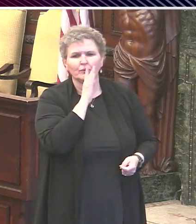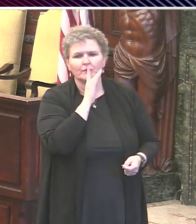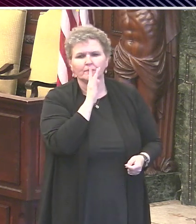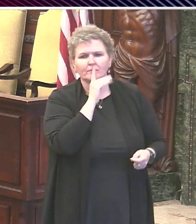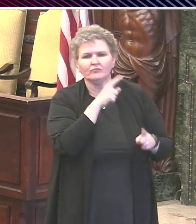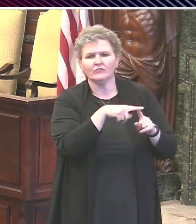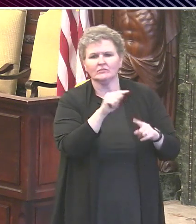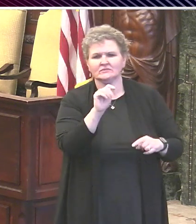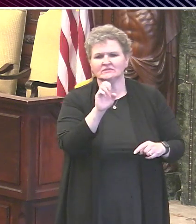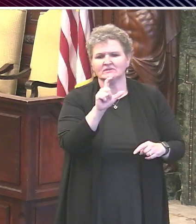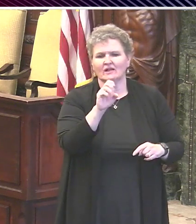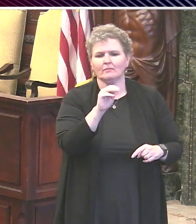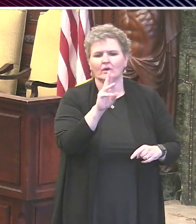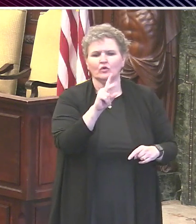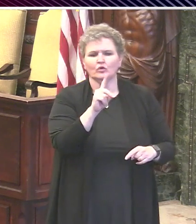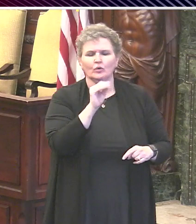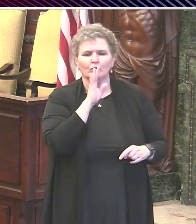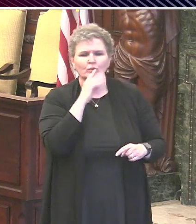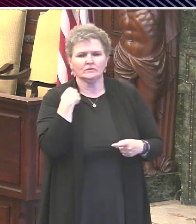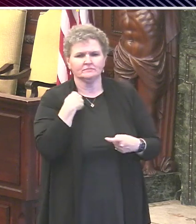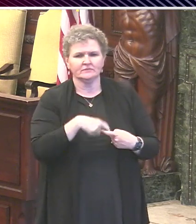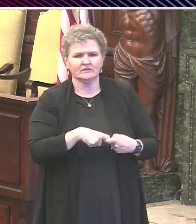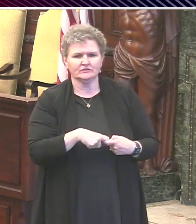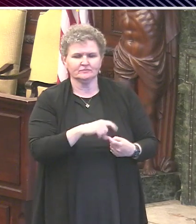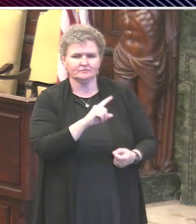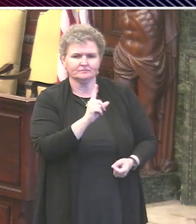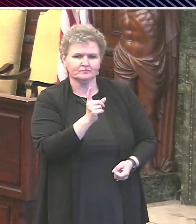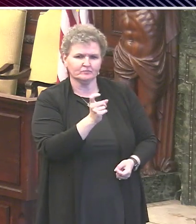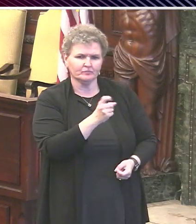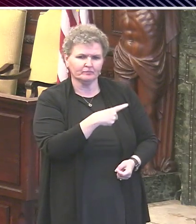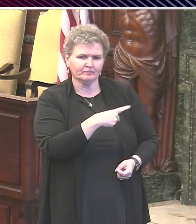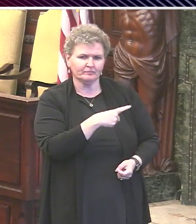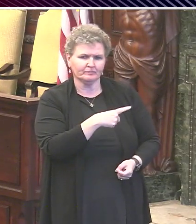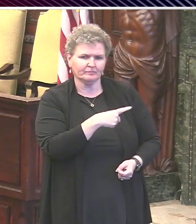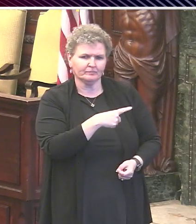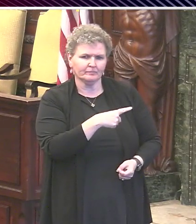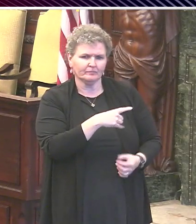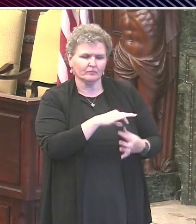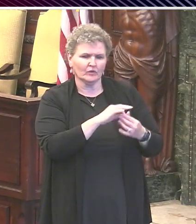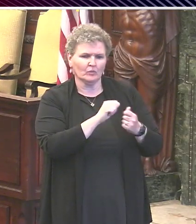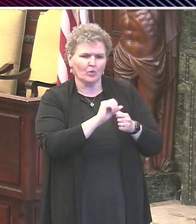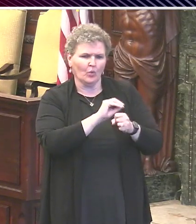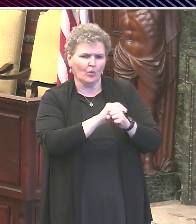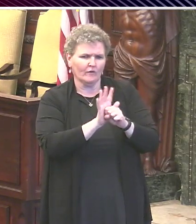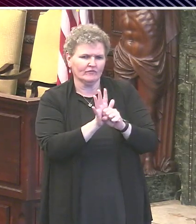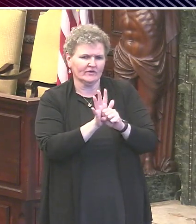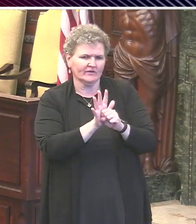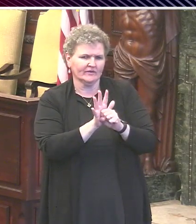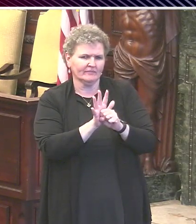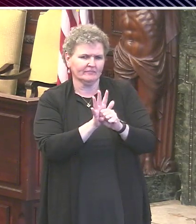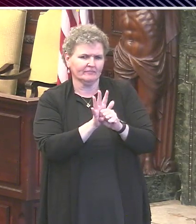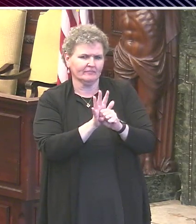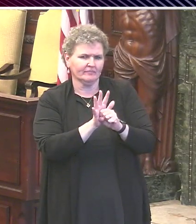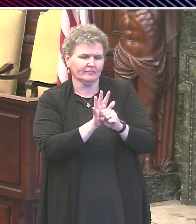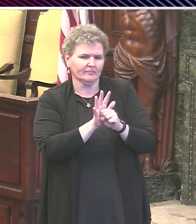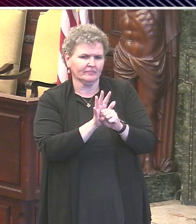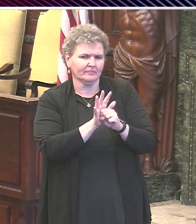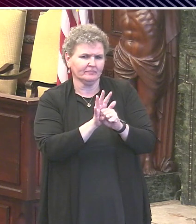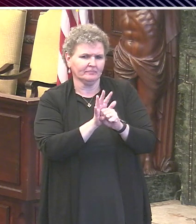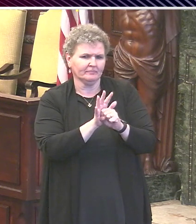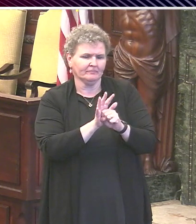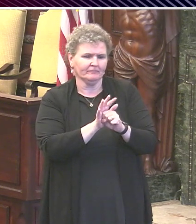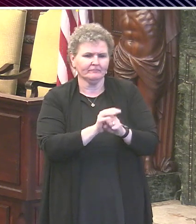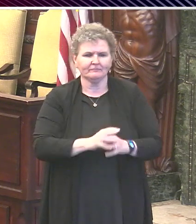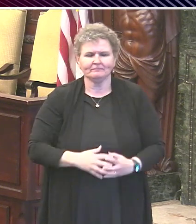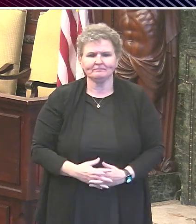So this is a question, just one last question related to COVID. Armando, ¿me escucha? Shaira.